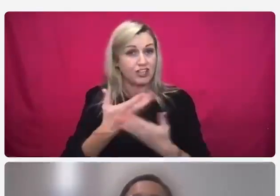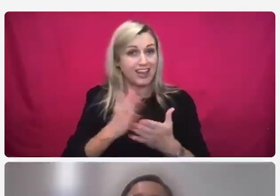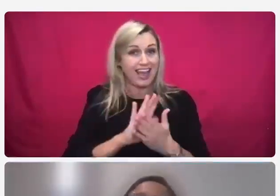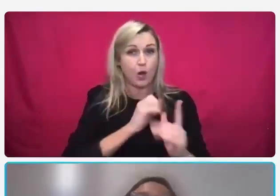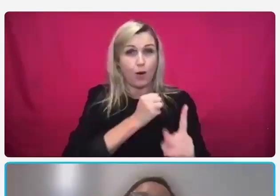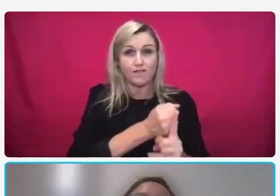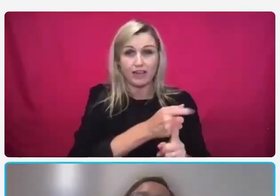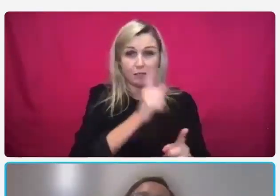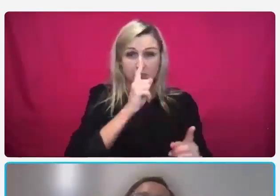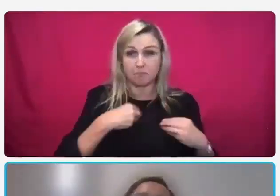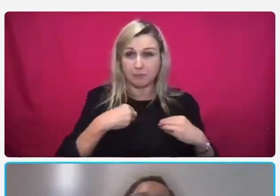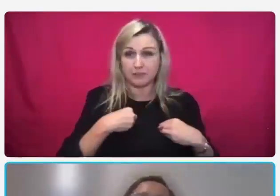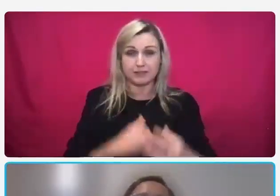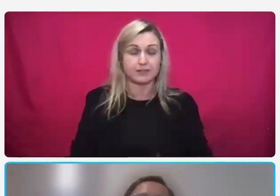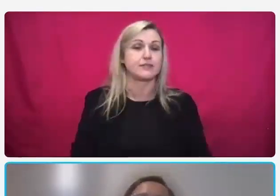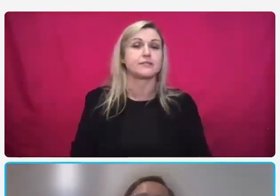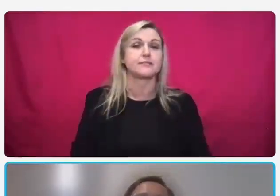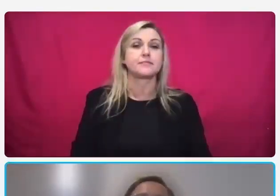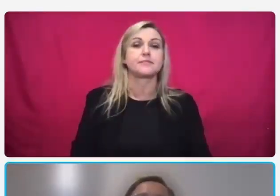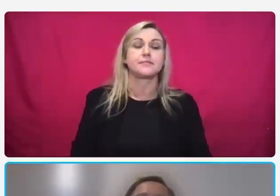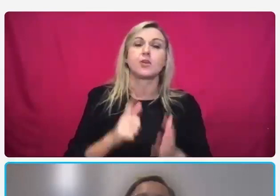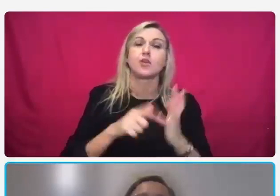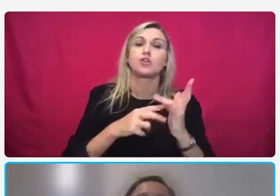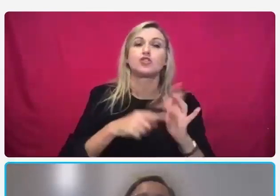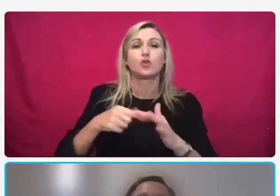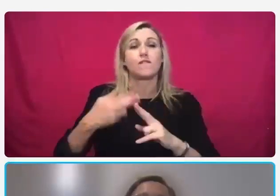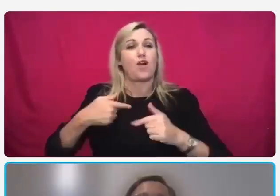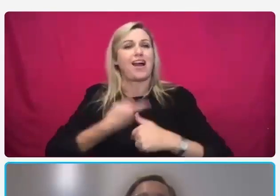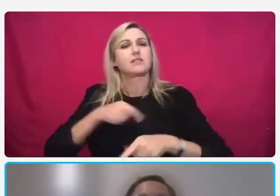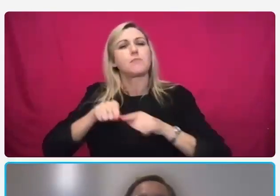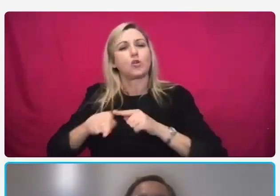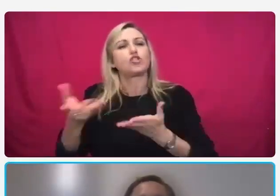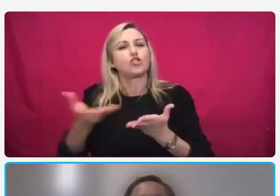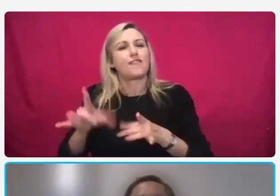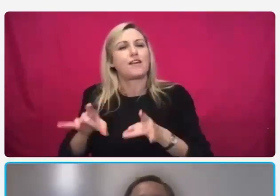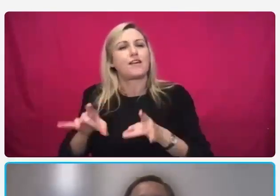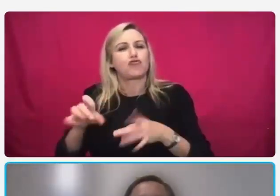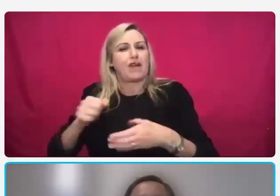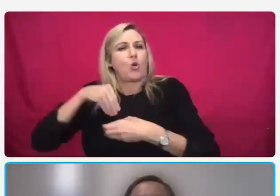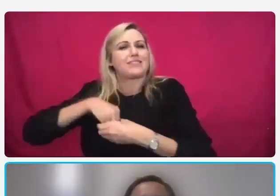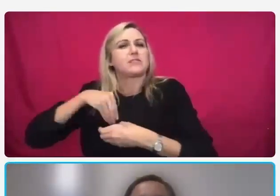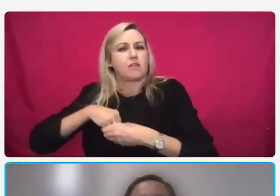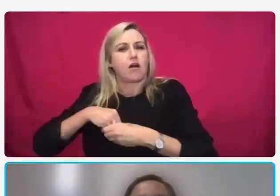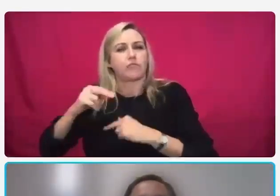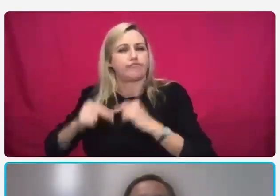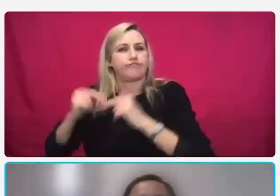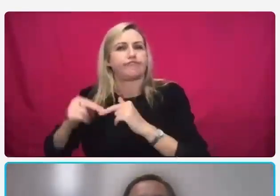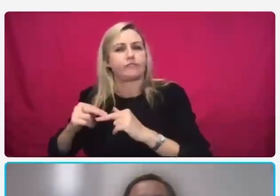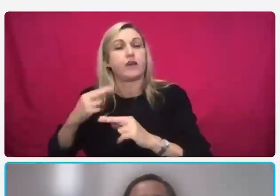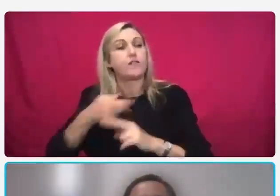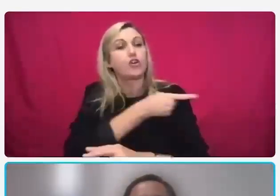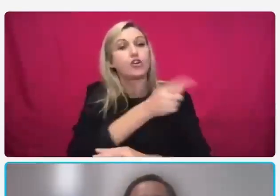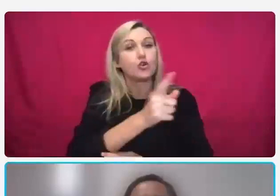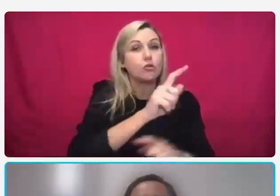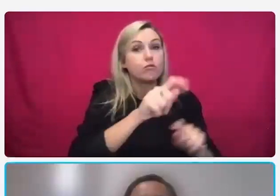Okay, so the changes in June will primarily be internal. So the impact of the upgrade will be minimal for